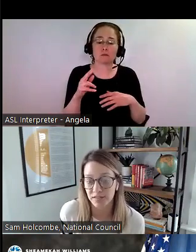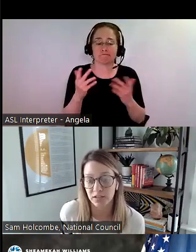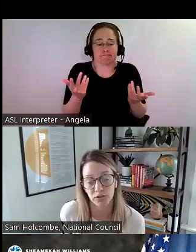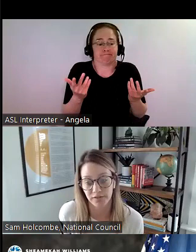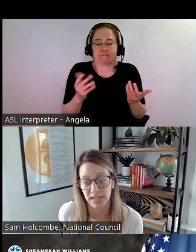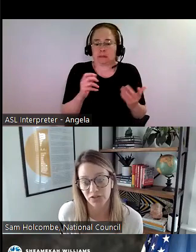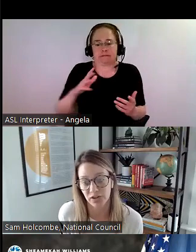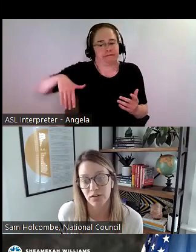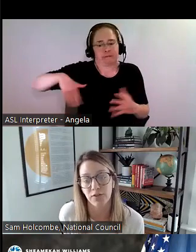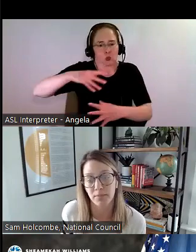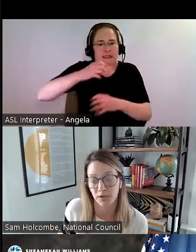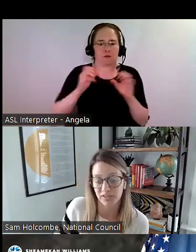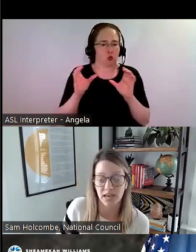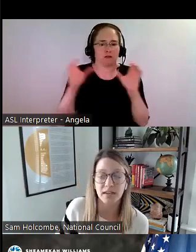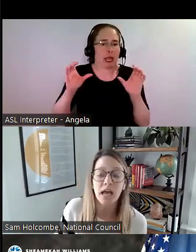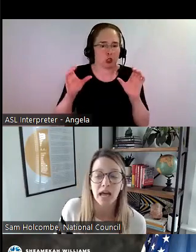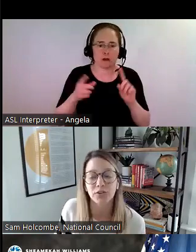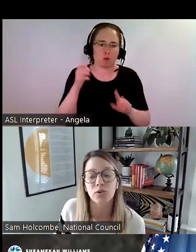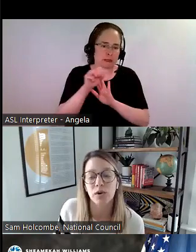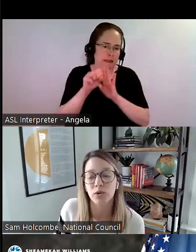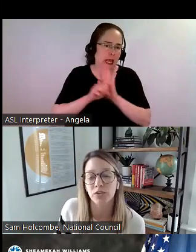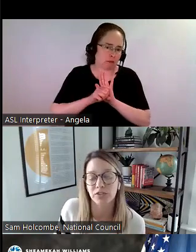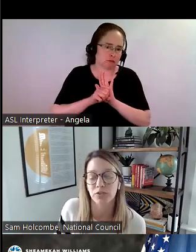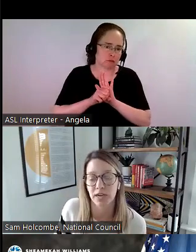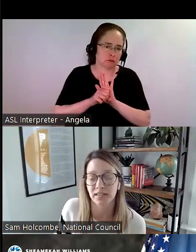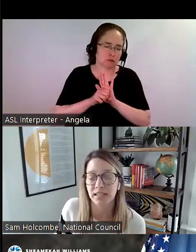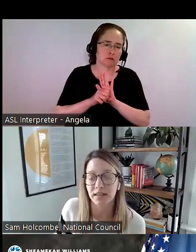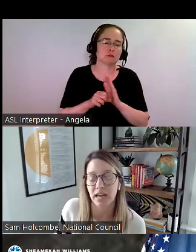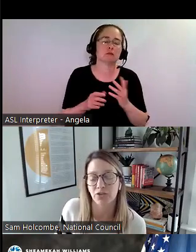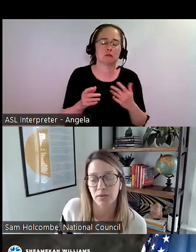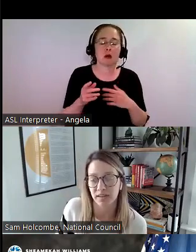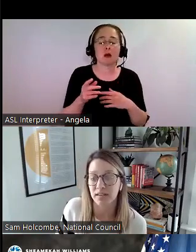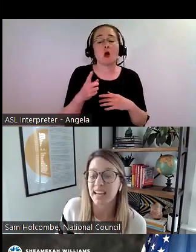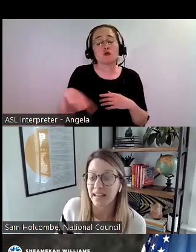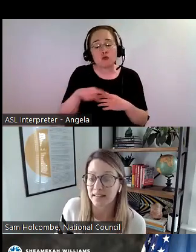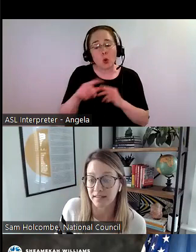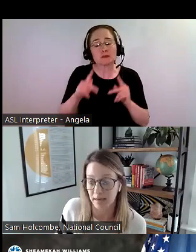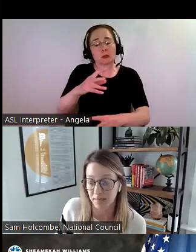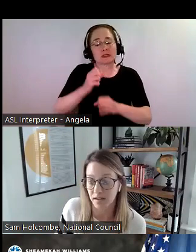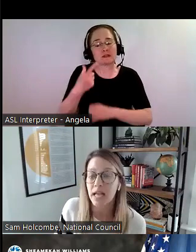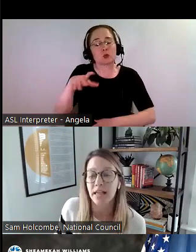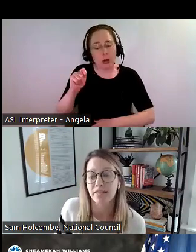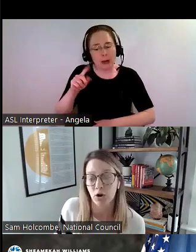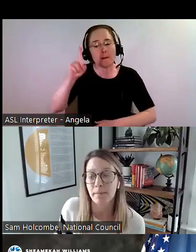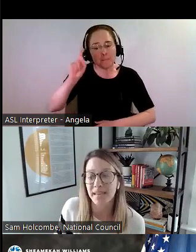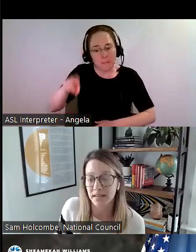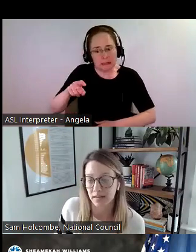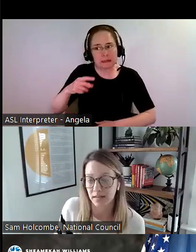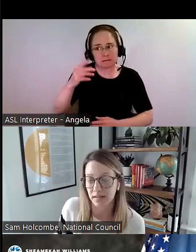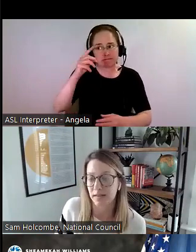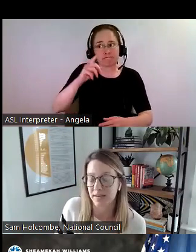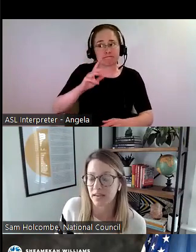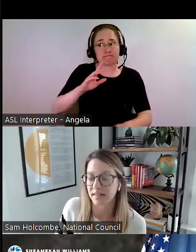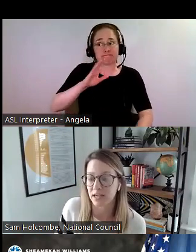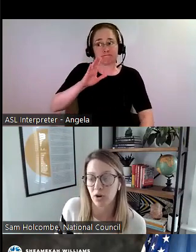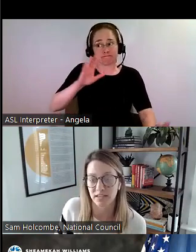yet received certification from their state. And so those grantees actually must attest to SAMHSA that they are